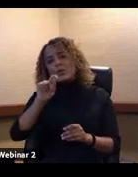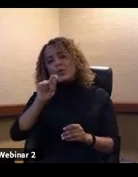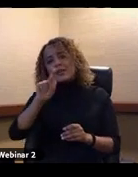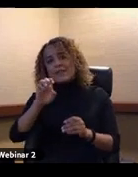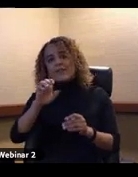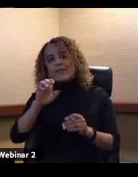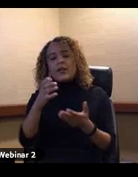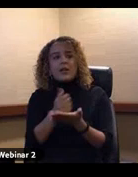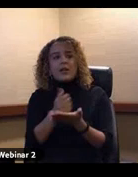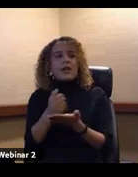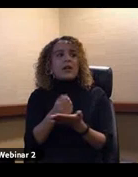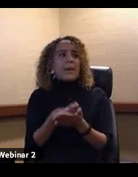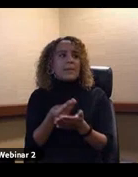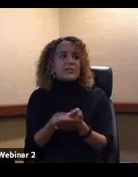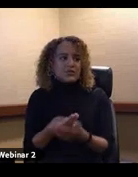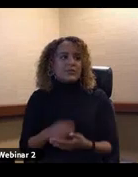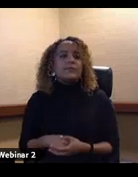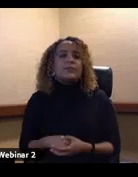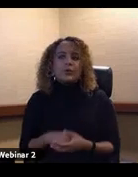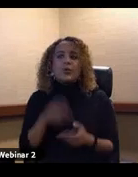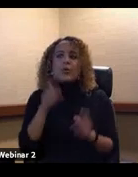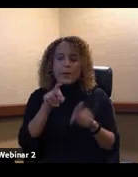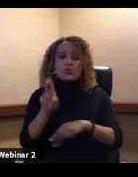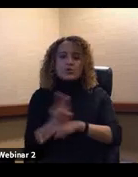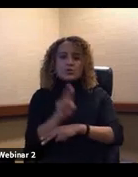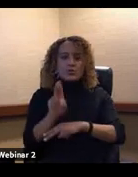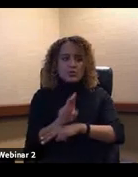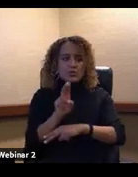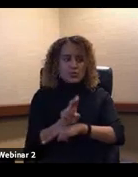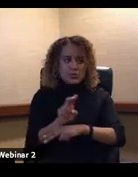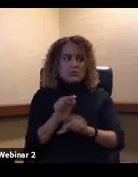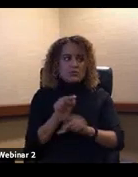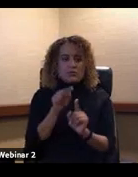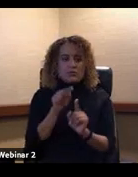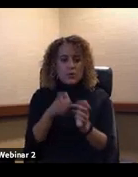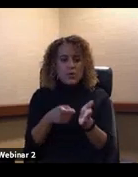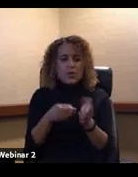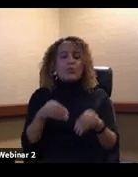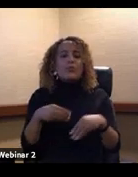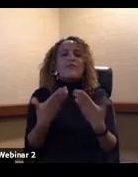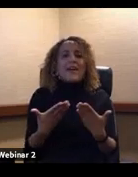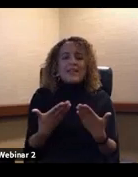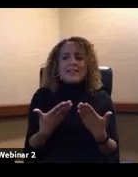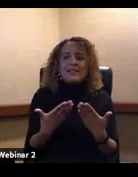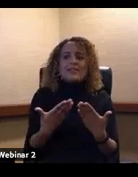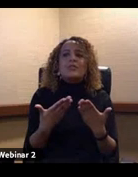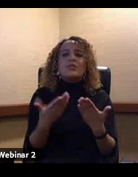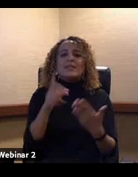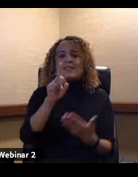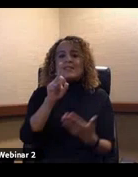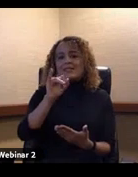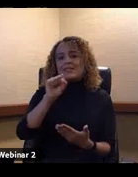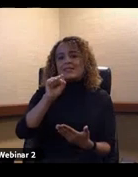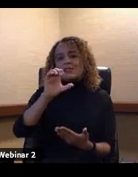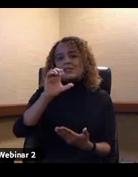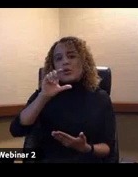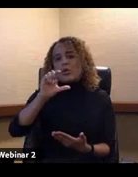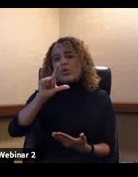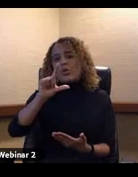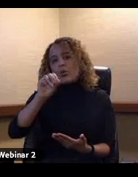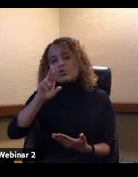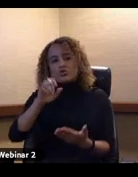must reference the additional information section that provides the required disclosure letter. We would